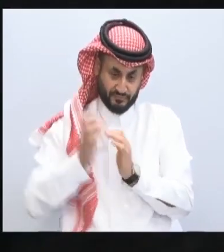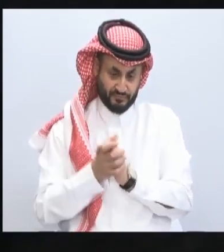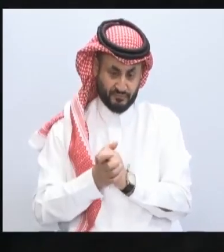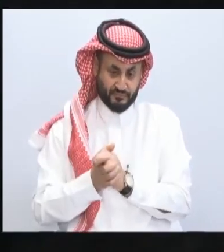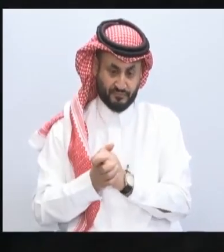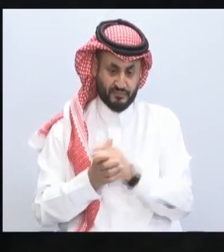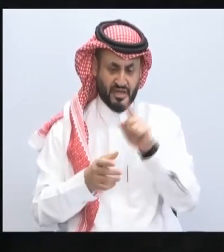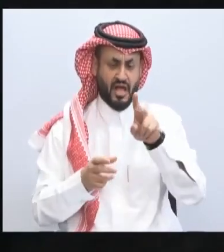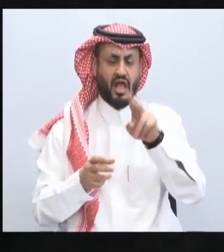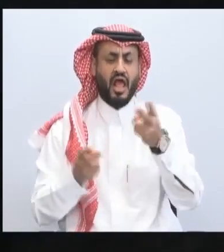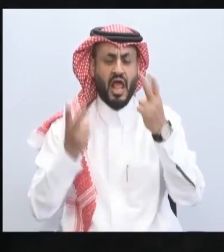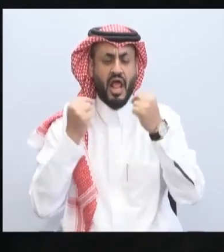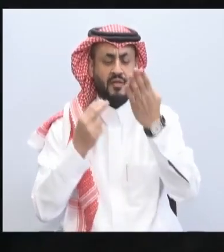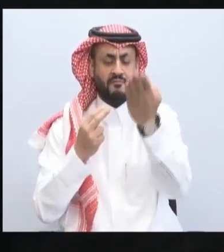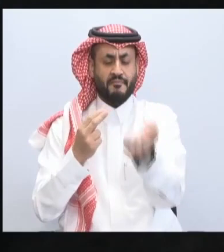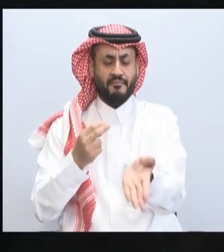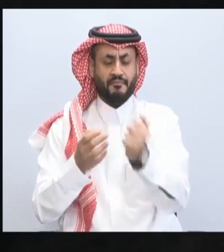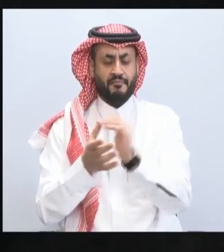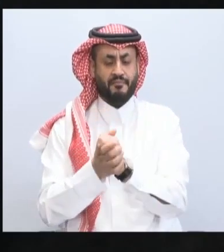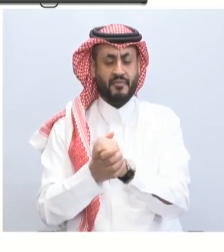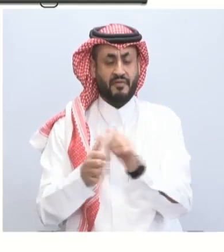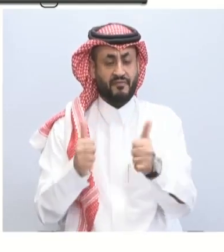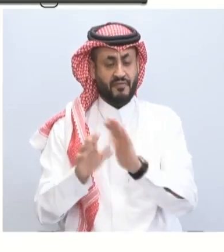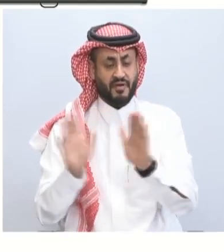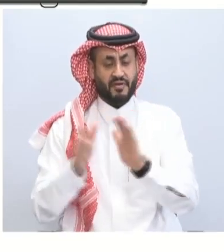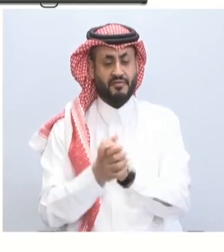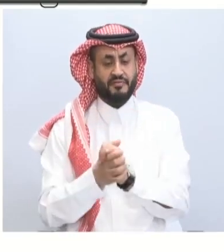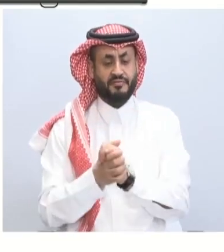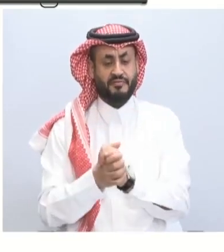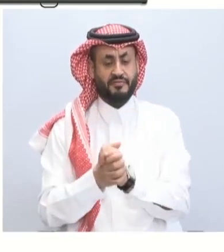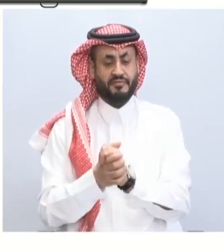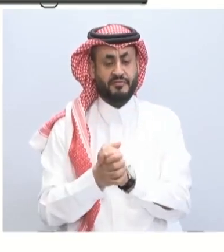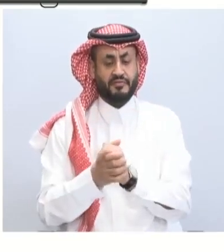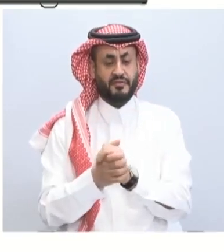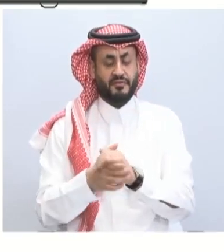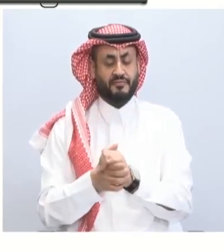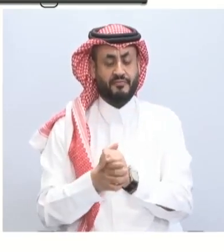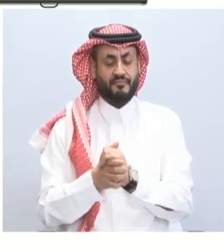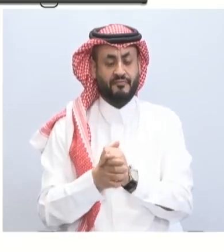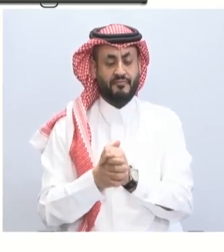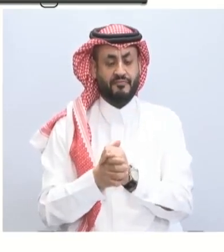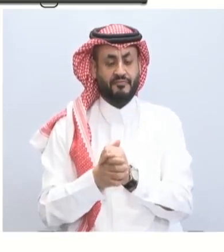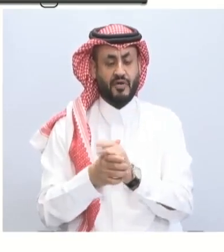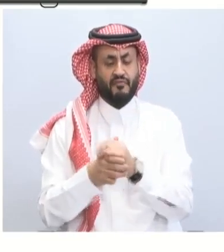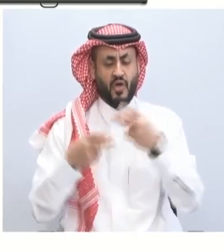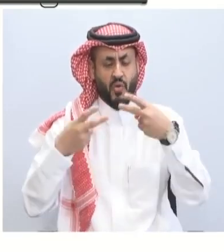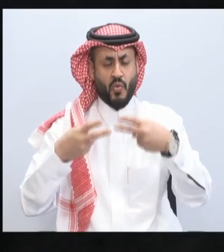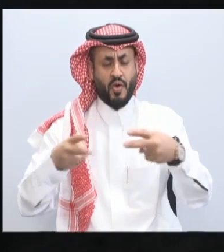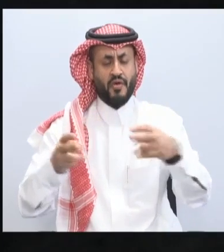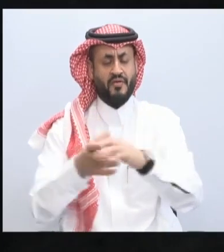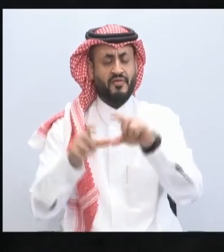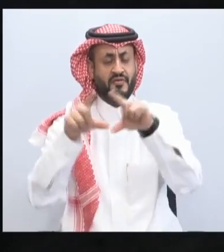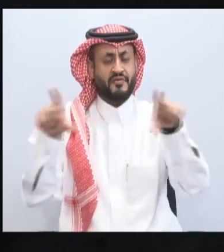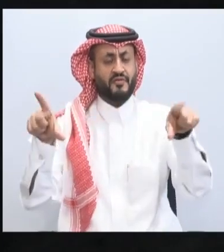outline for the day is we have of course evaluated, or before we engaged, we explored the